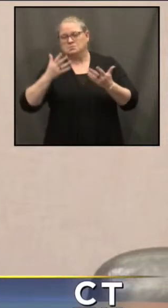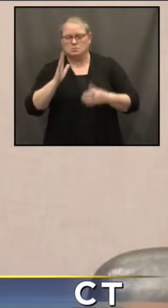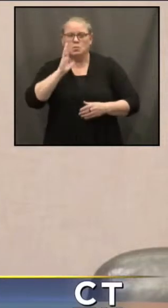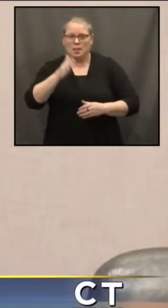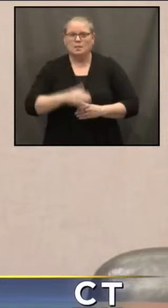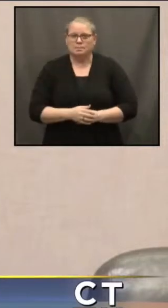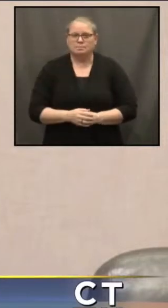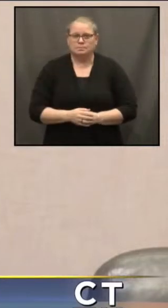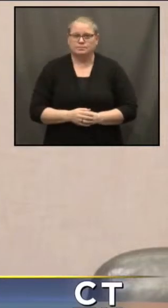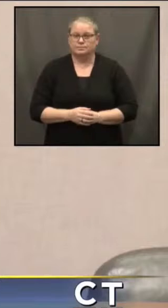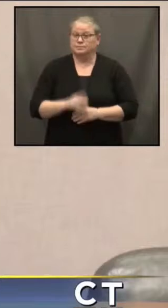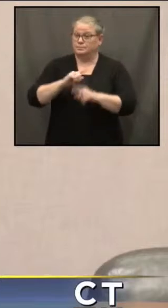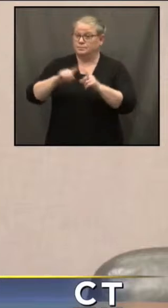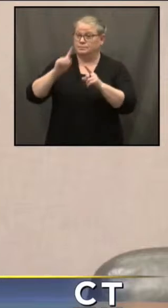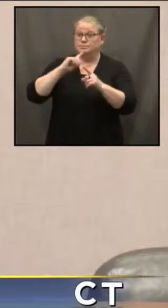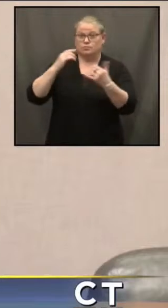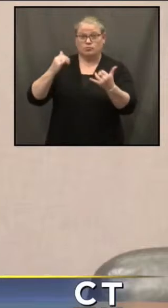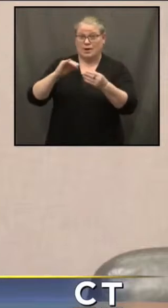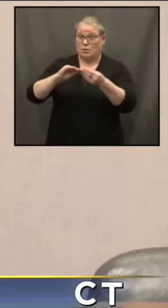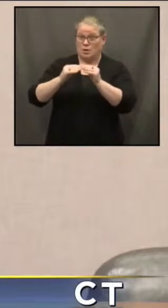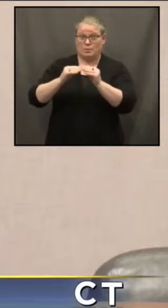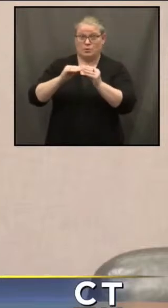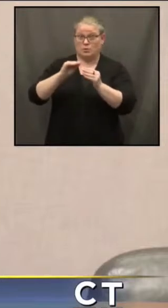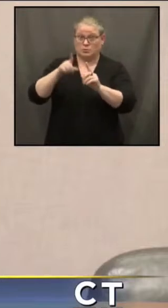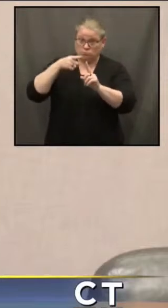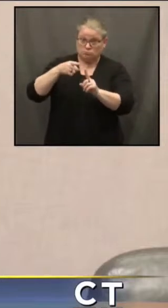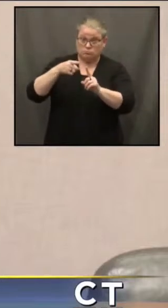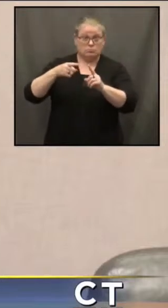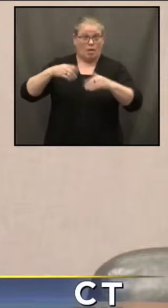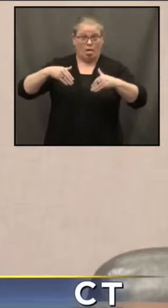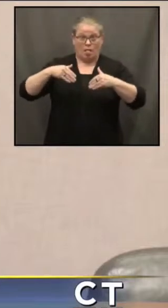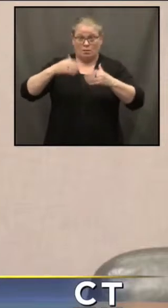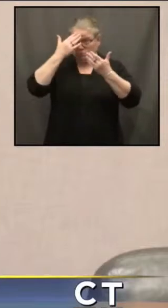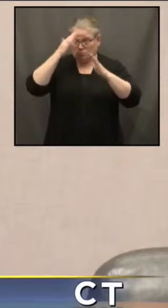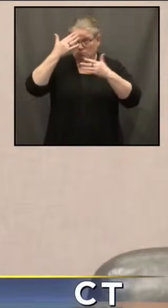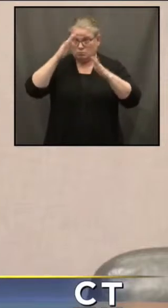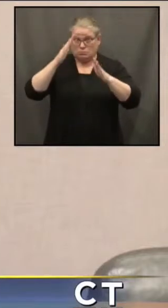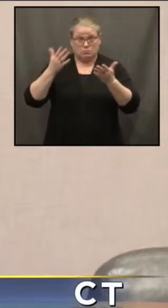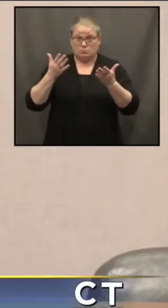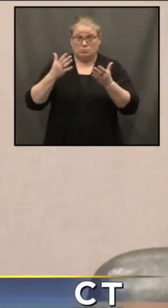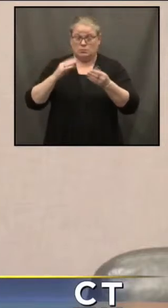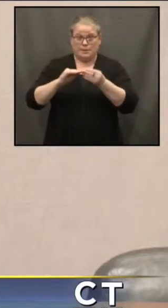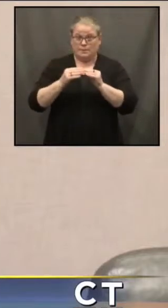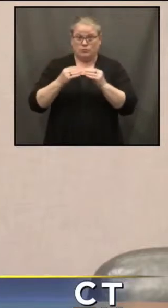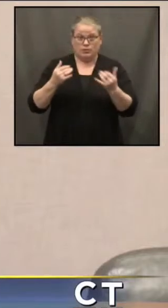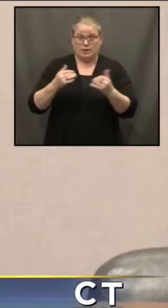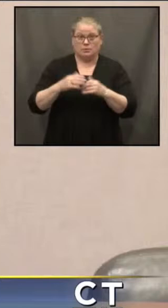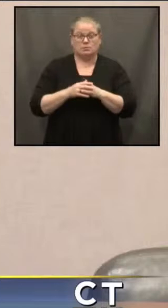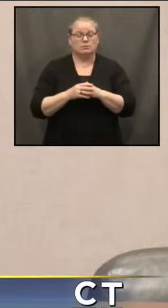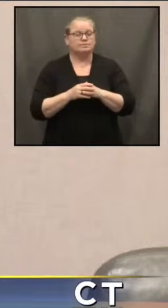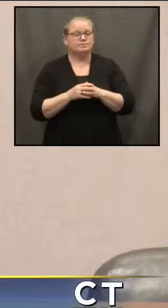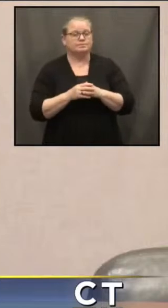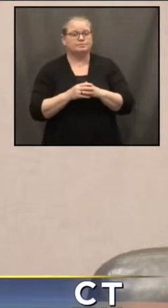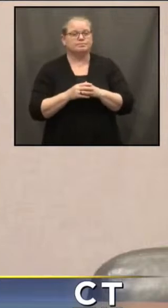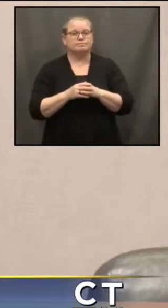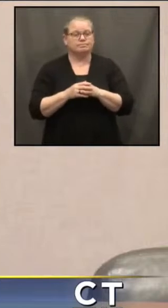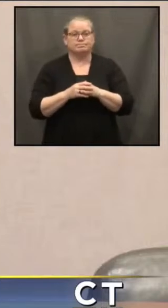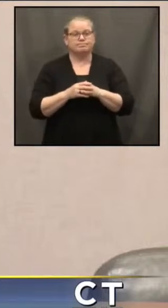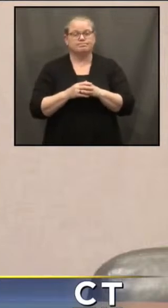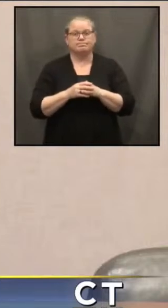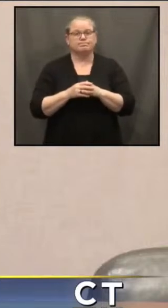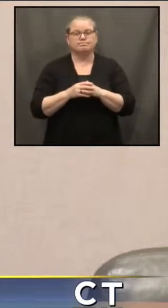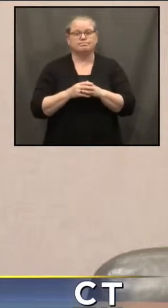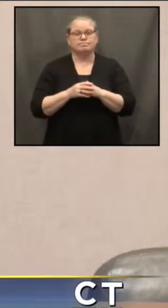Okay, but we don't have a number for let's say right now, or how many have been done already? Yeah, so